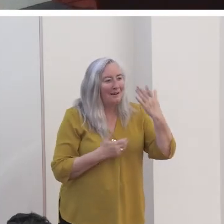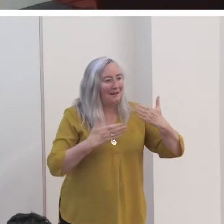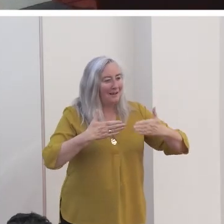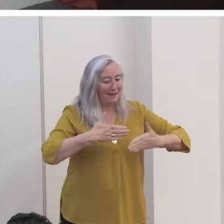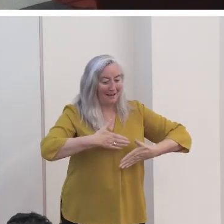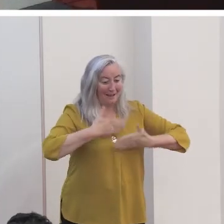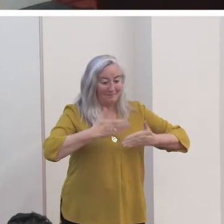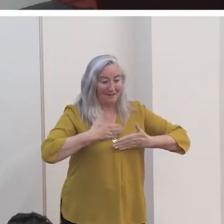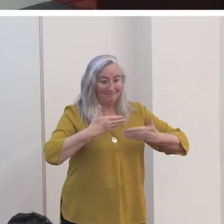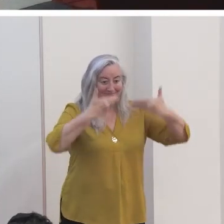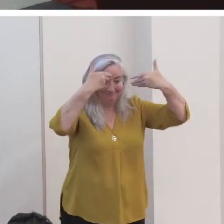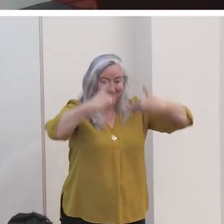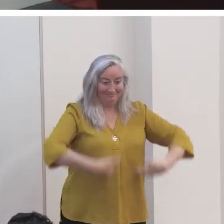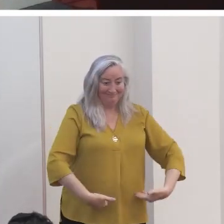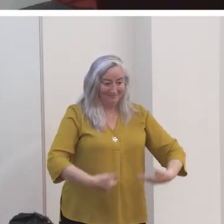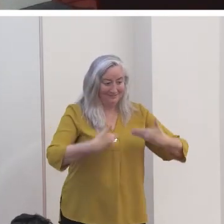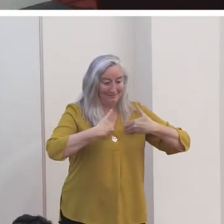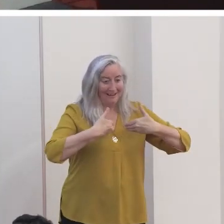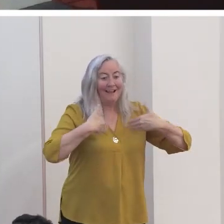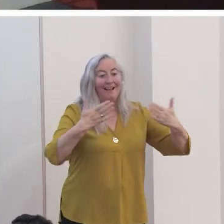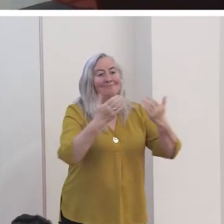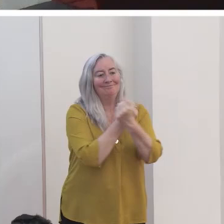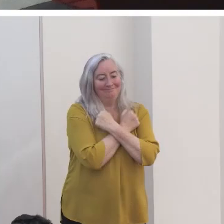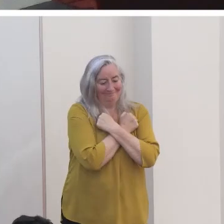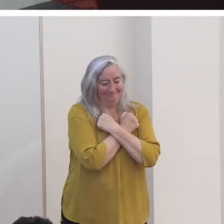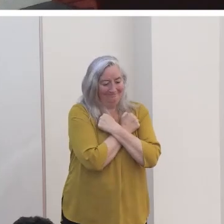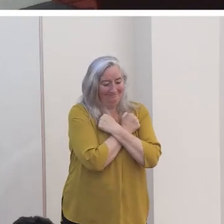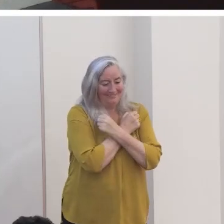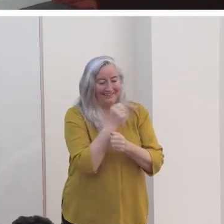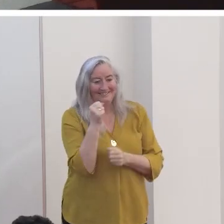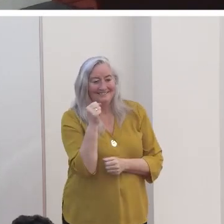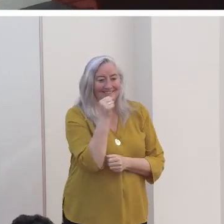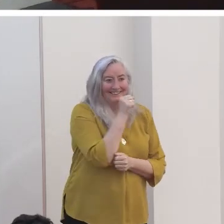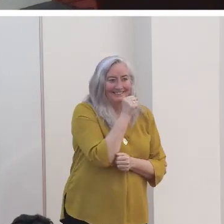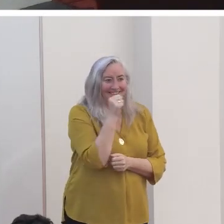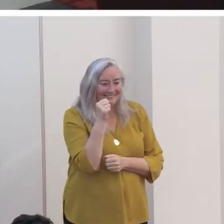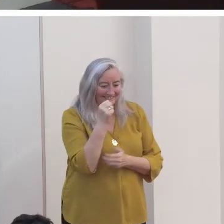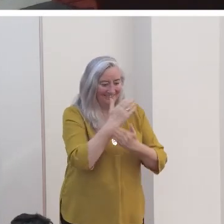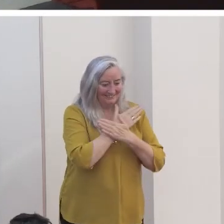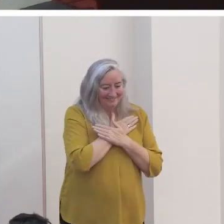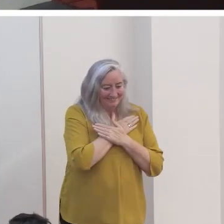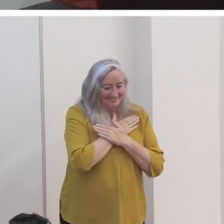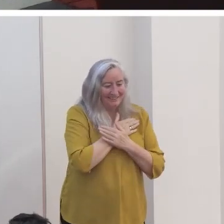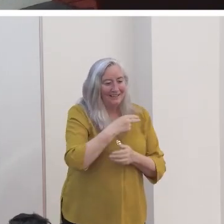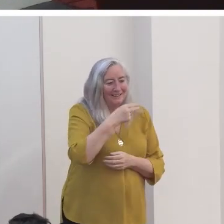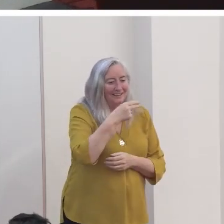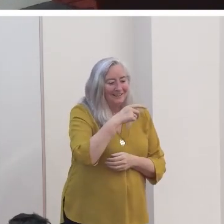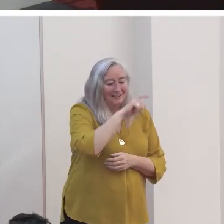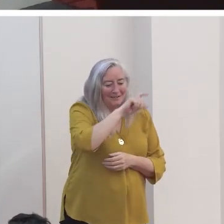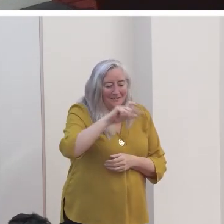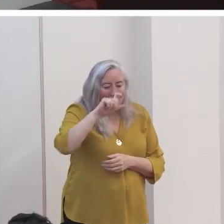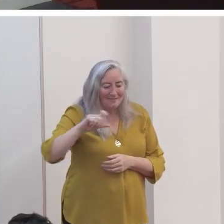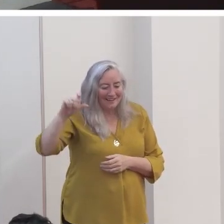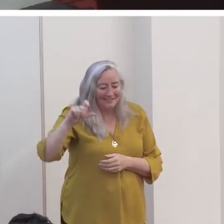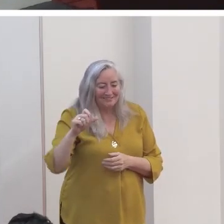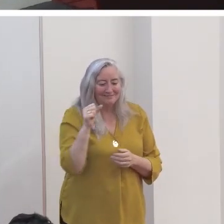sing Nepali Hindi song, and I love to surf net in free time. And I also love to write poems and